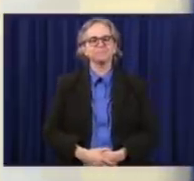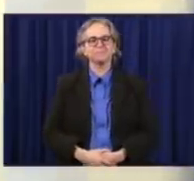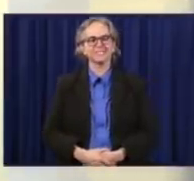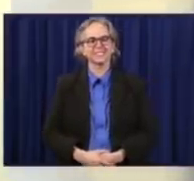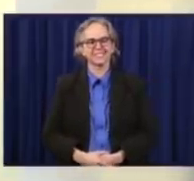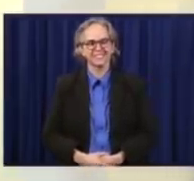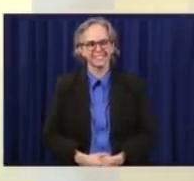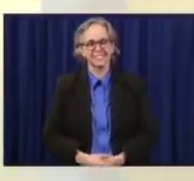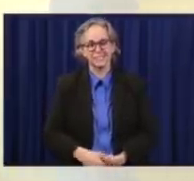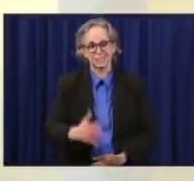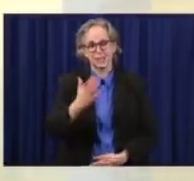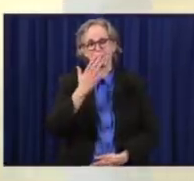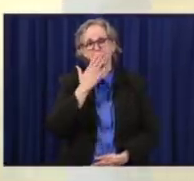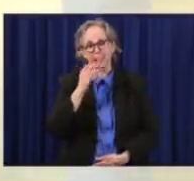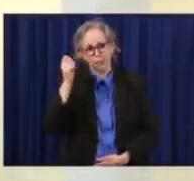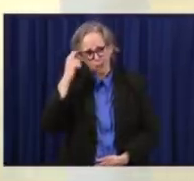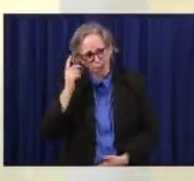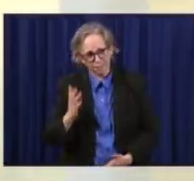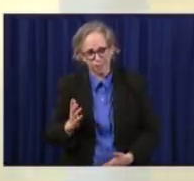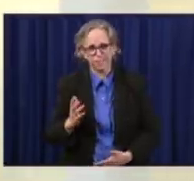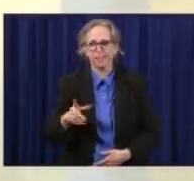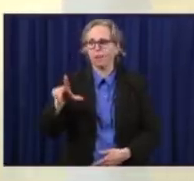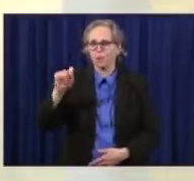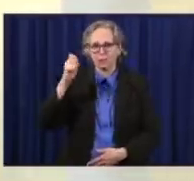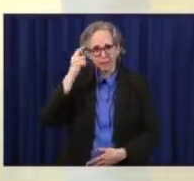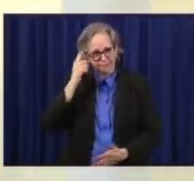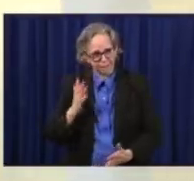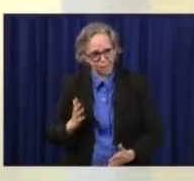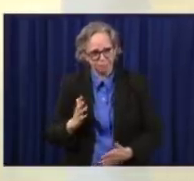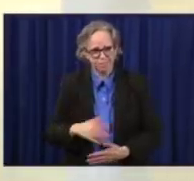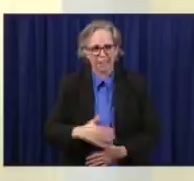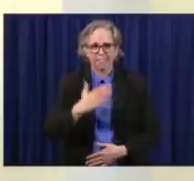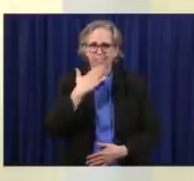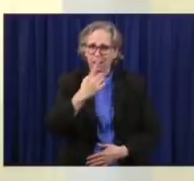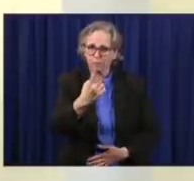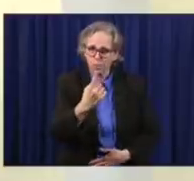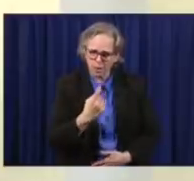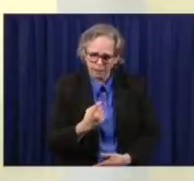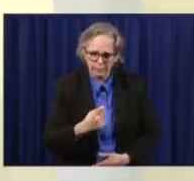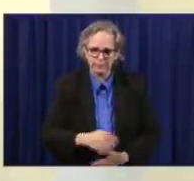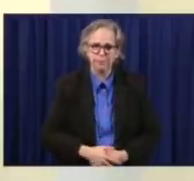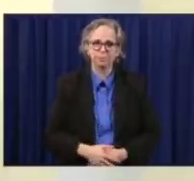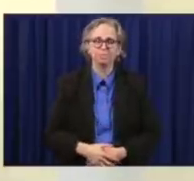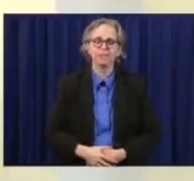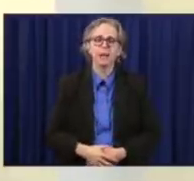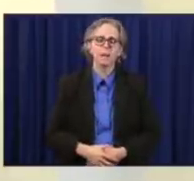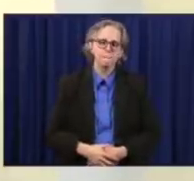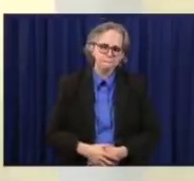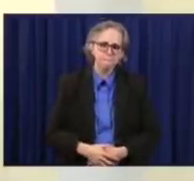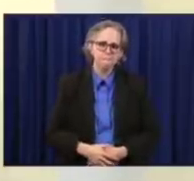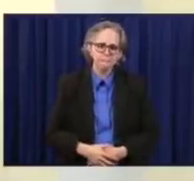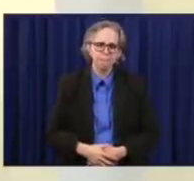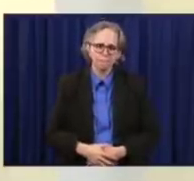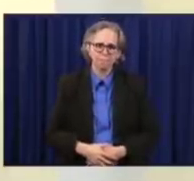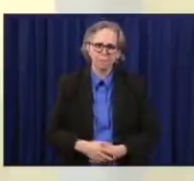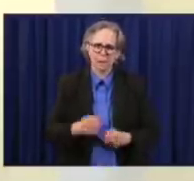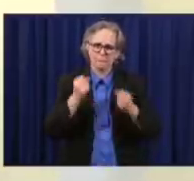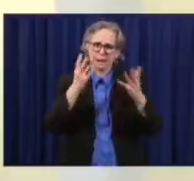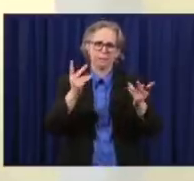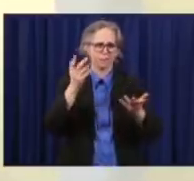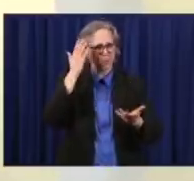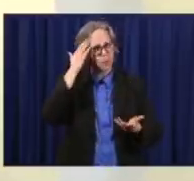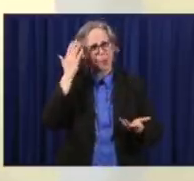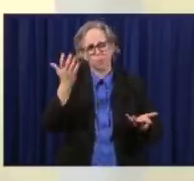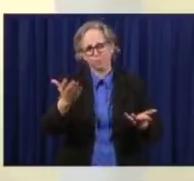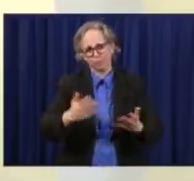Thank you, Governor, Lieutenant Governor, and thank you for asking the question. As many of you know, I'm